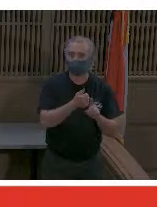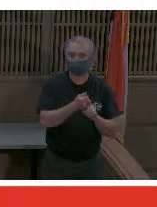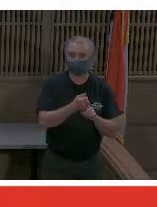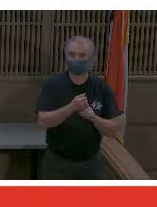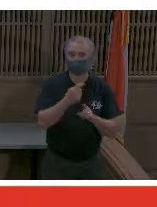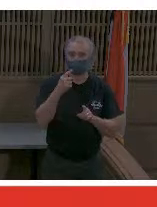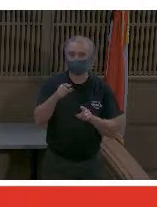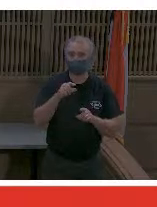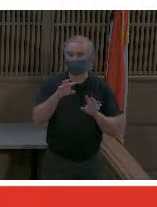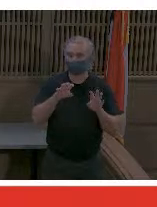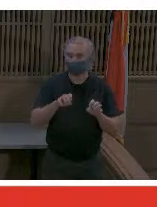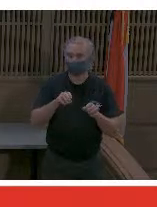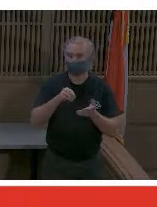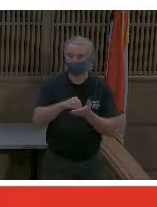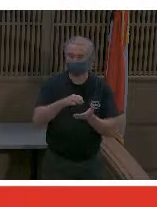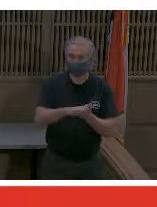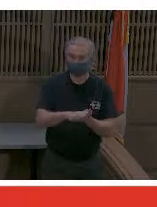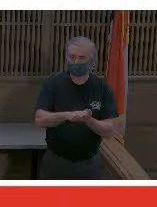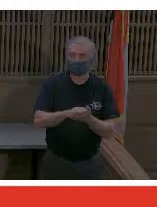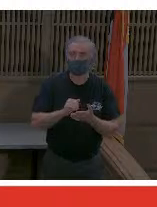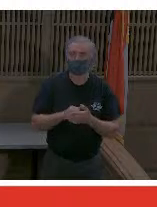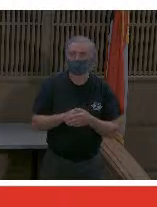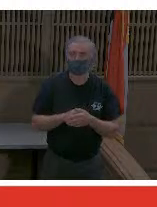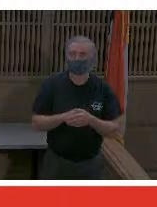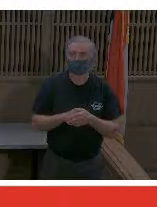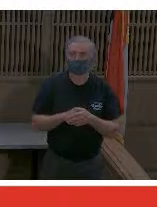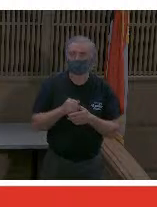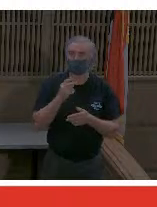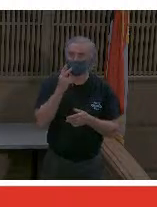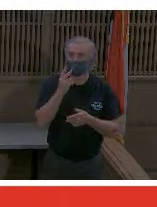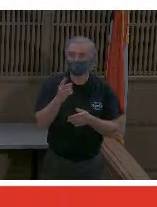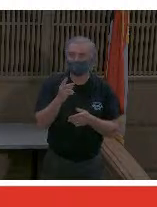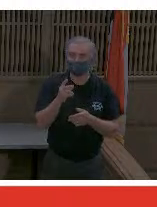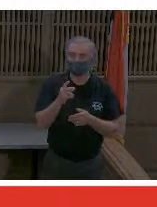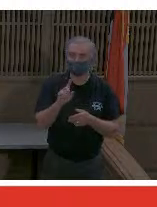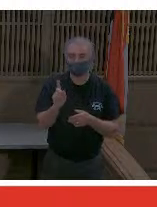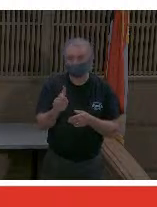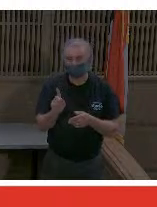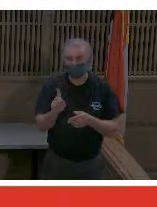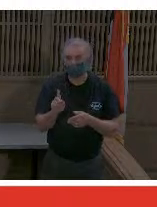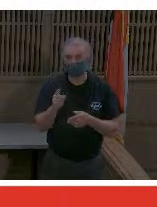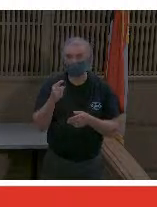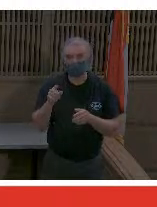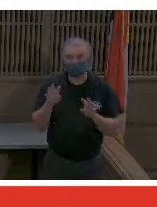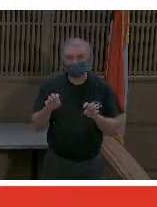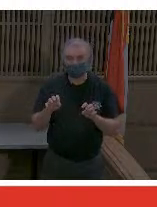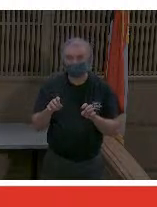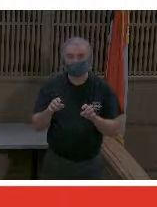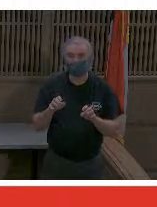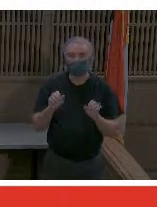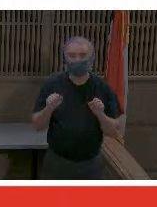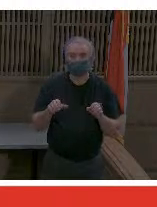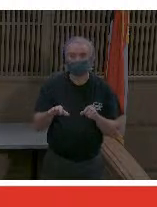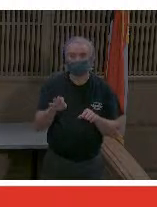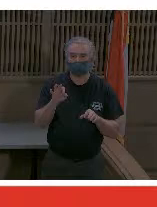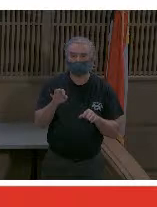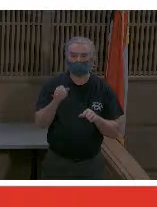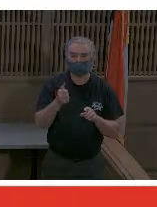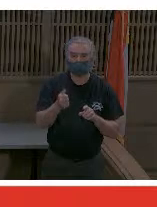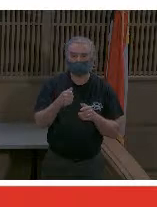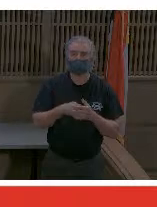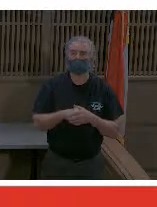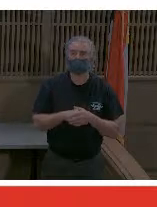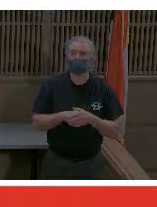covid19.dph.ga.gov, and you can see for yourself the locations that we have and select an appointment time that would work well for